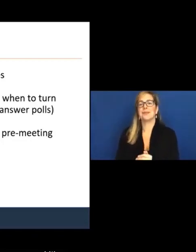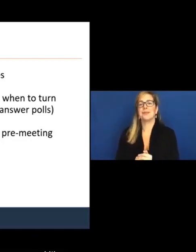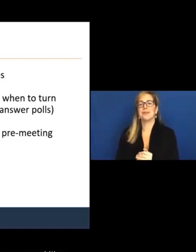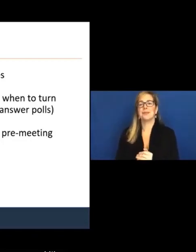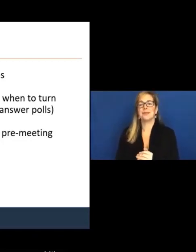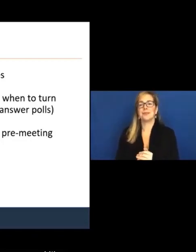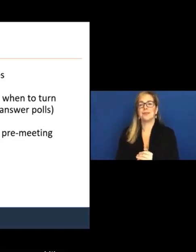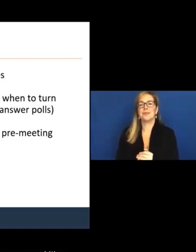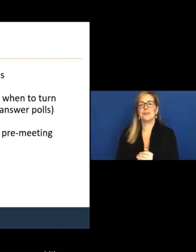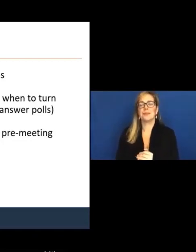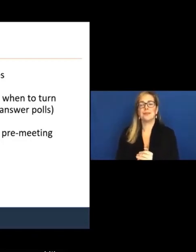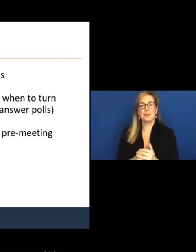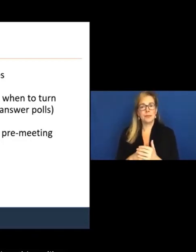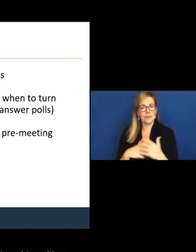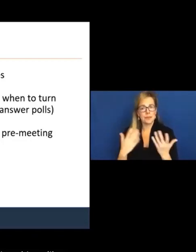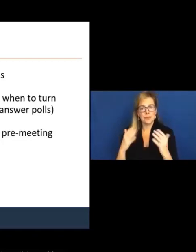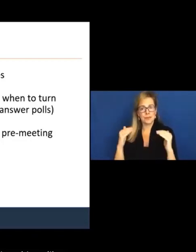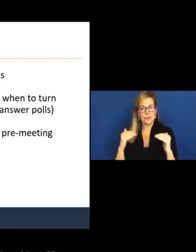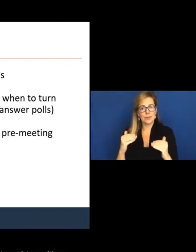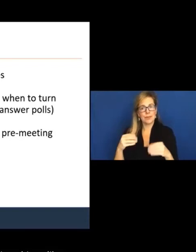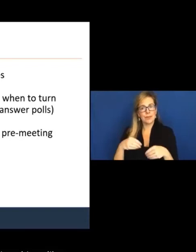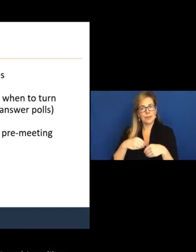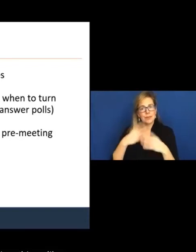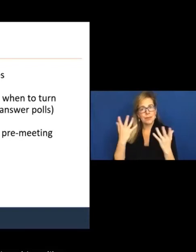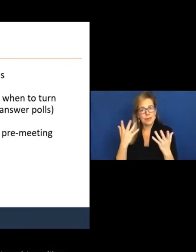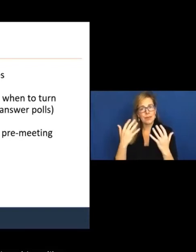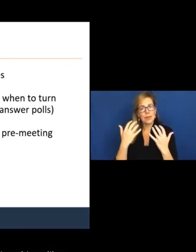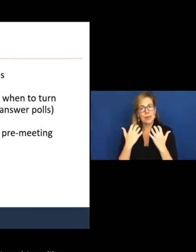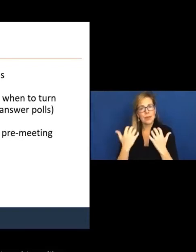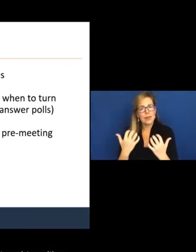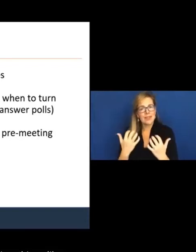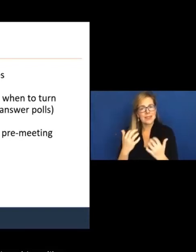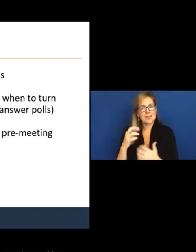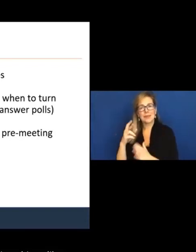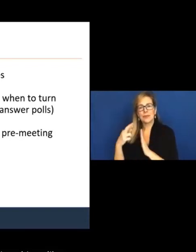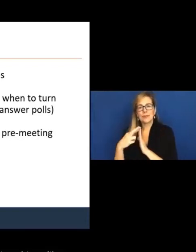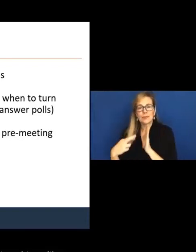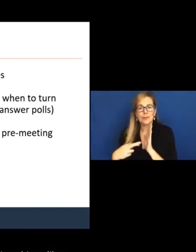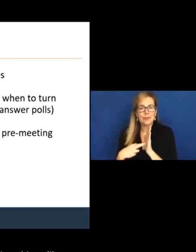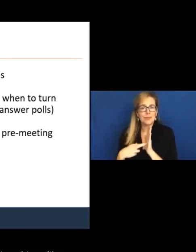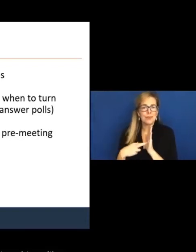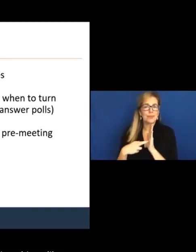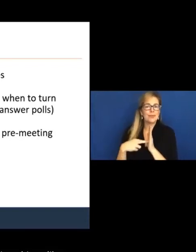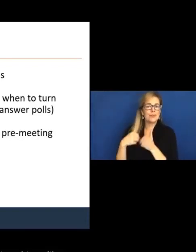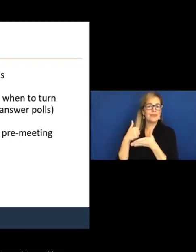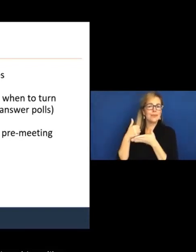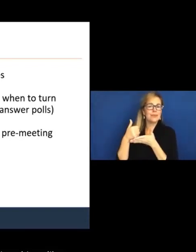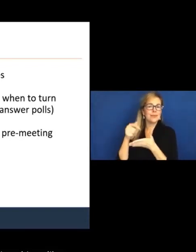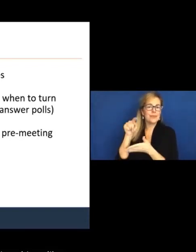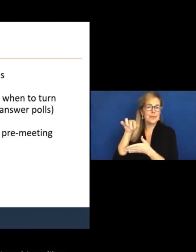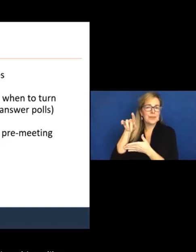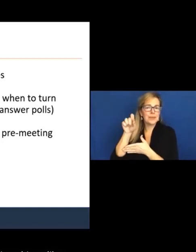Then provide your audience rules and tips on participation. Things